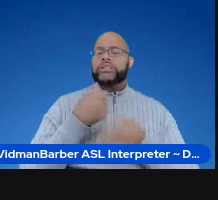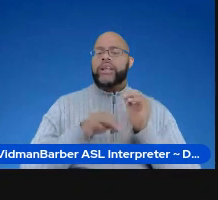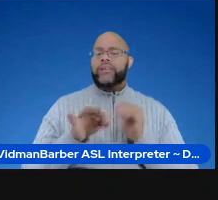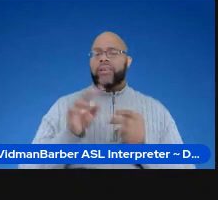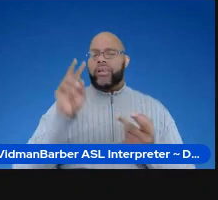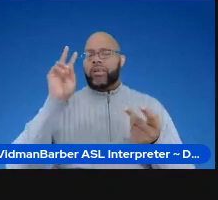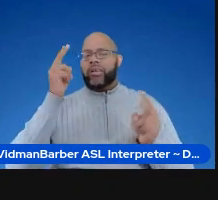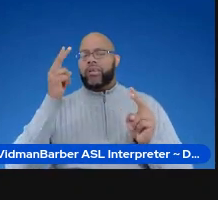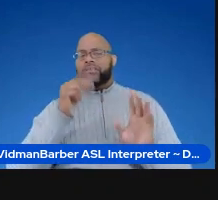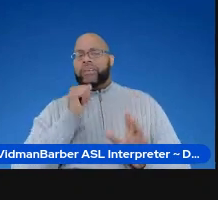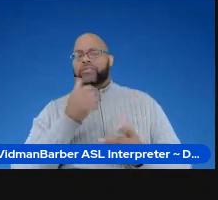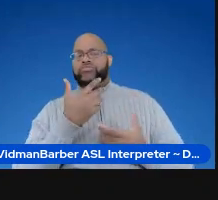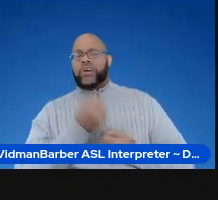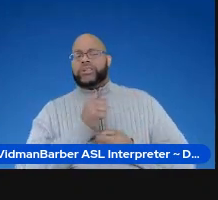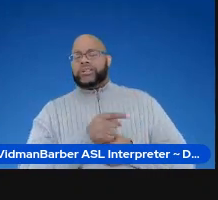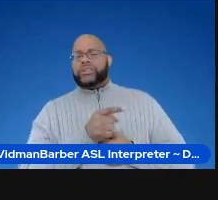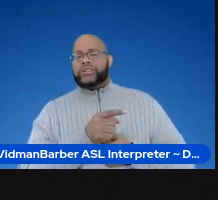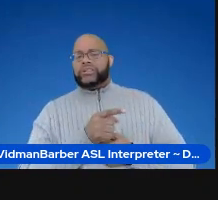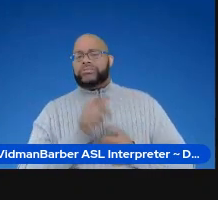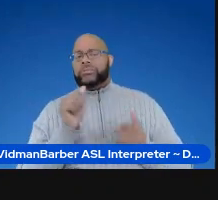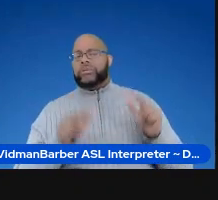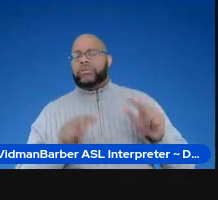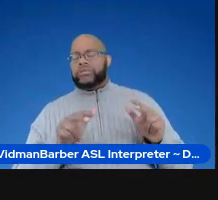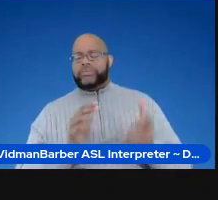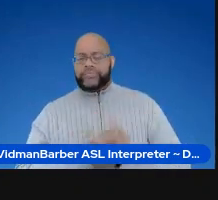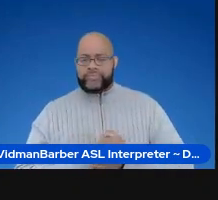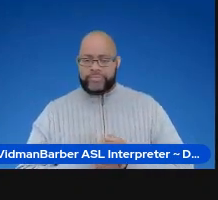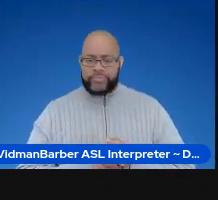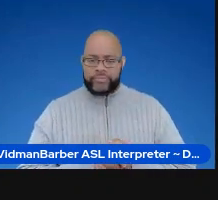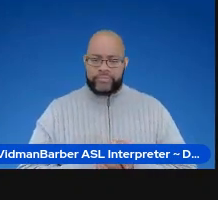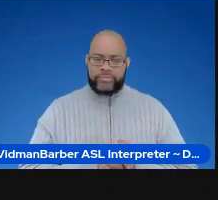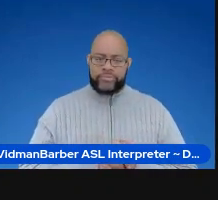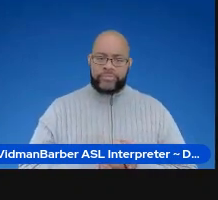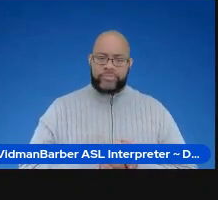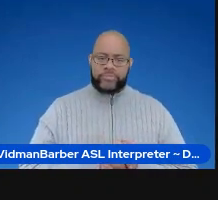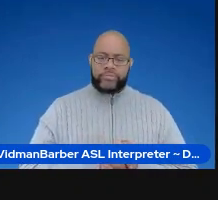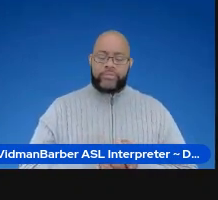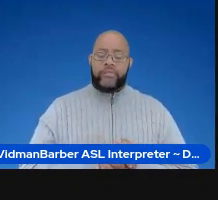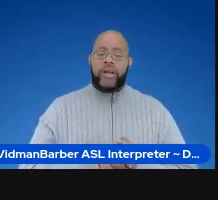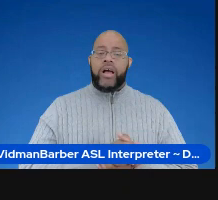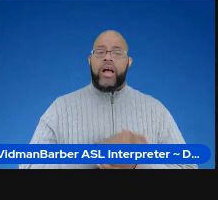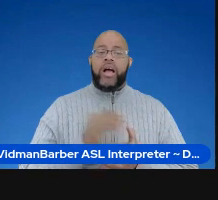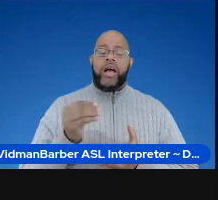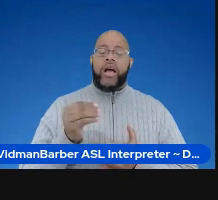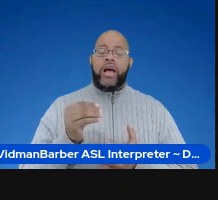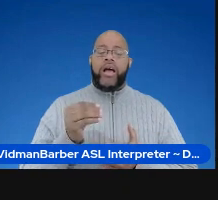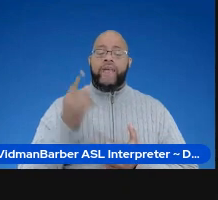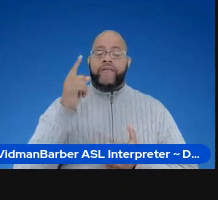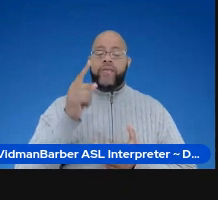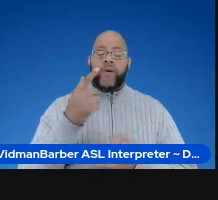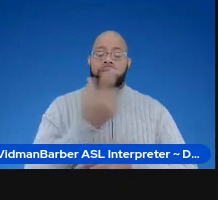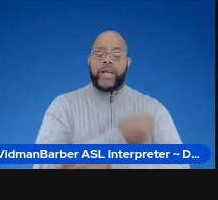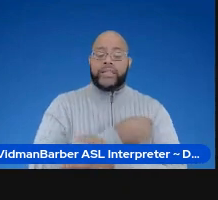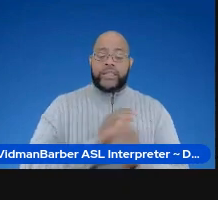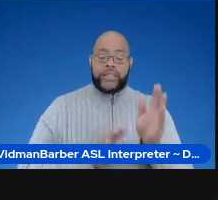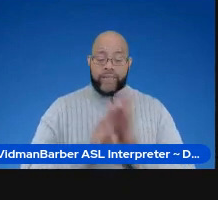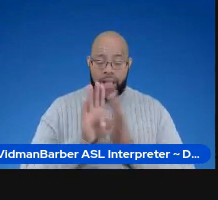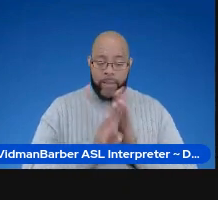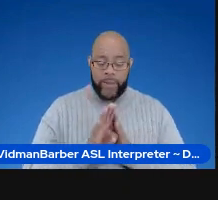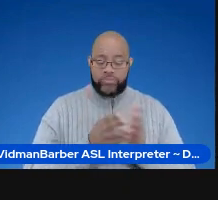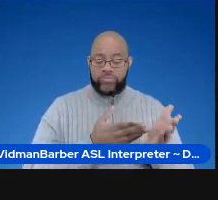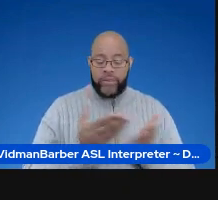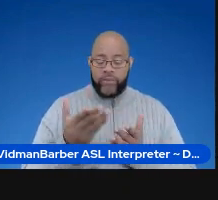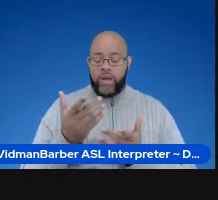with the hesitancy. Again, in terms of vaccine development, an area maybe I want to